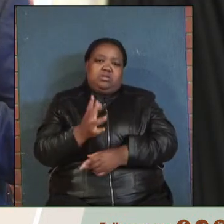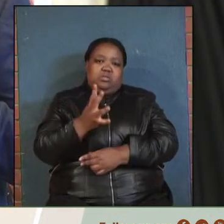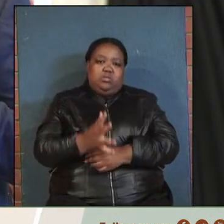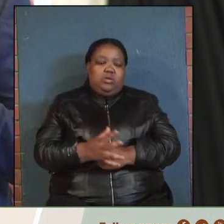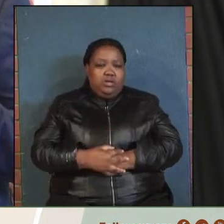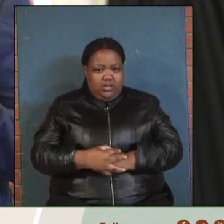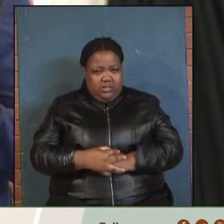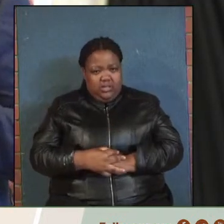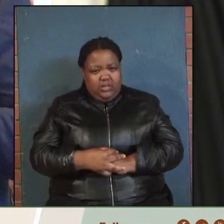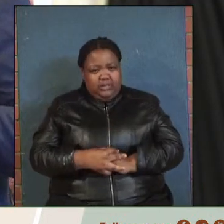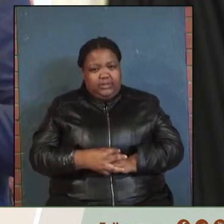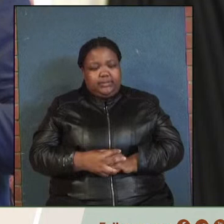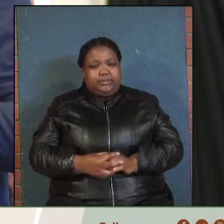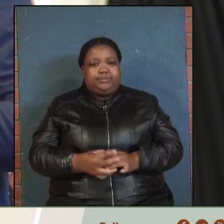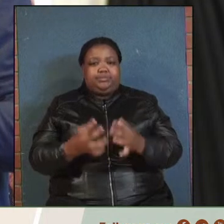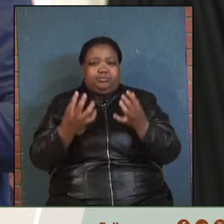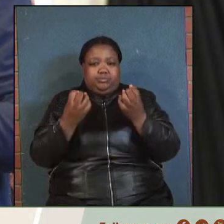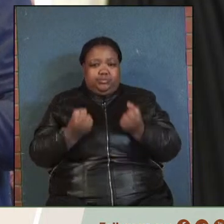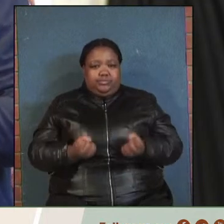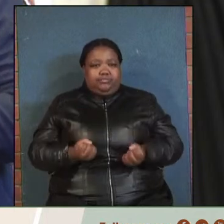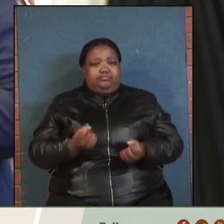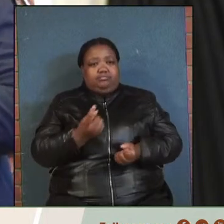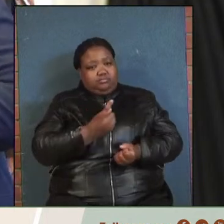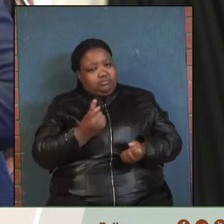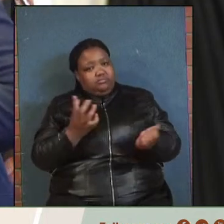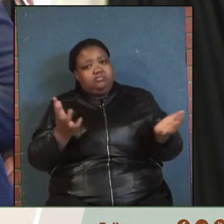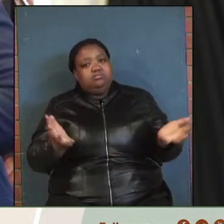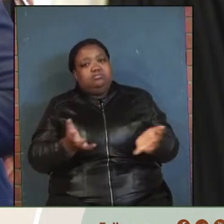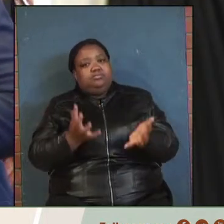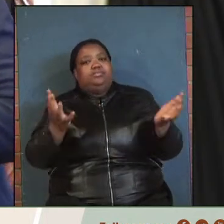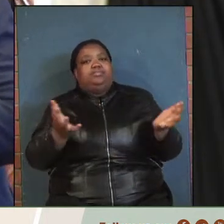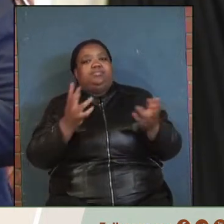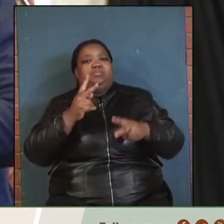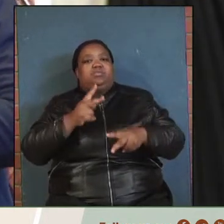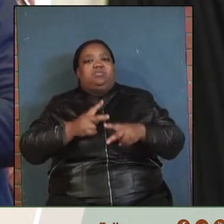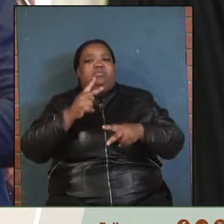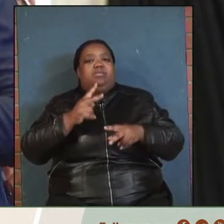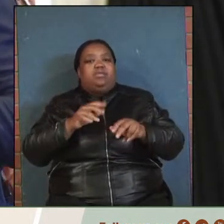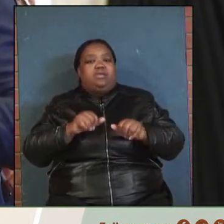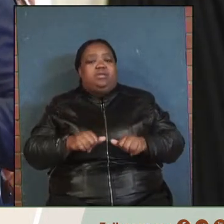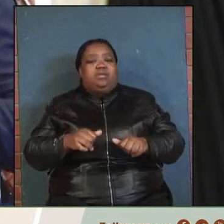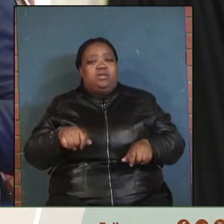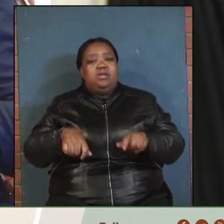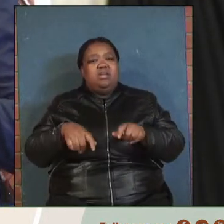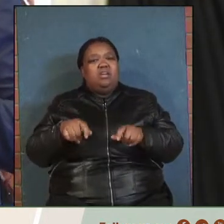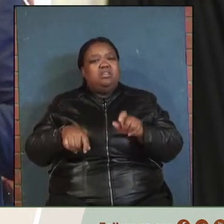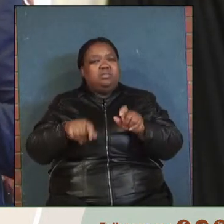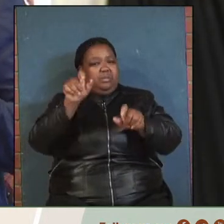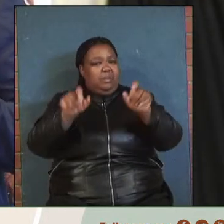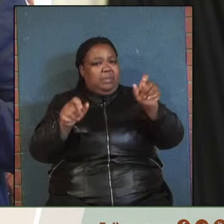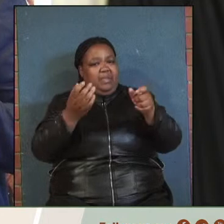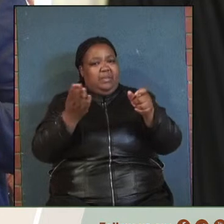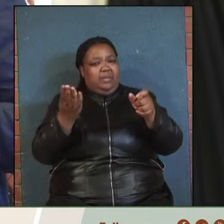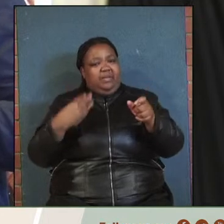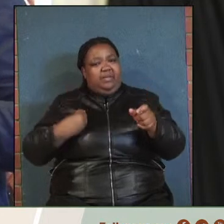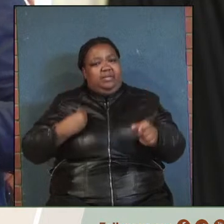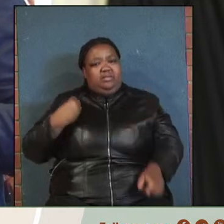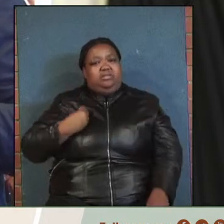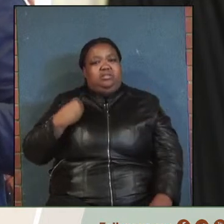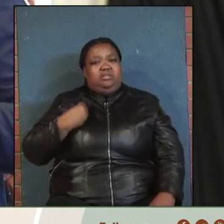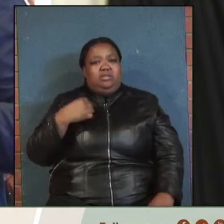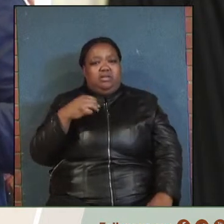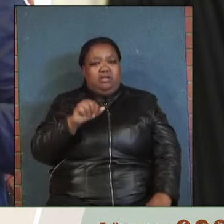I wish to finally encourage you that as a young person, we need to